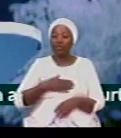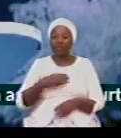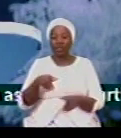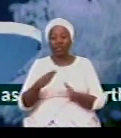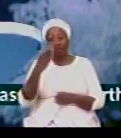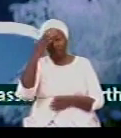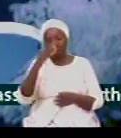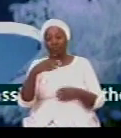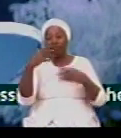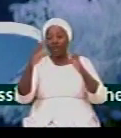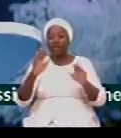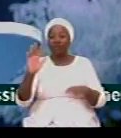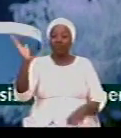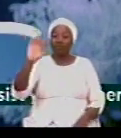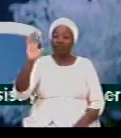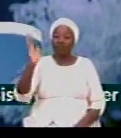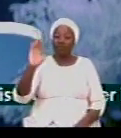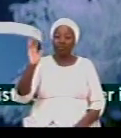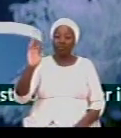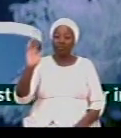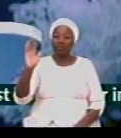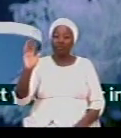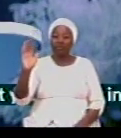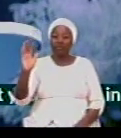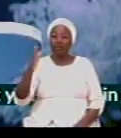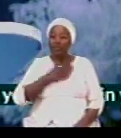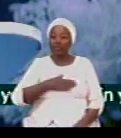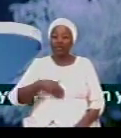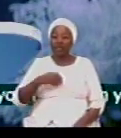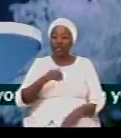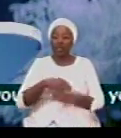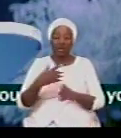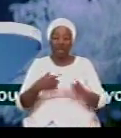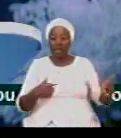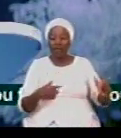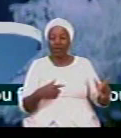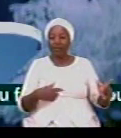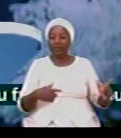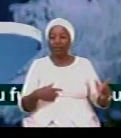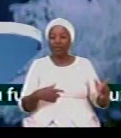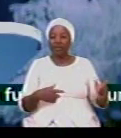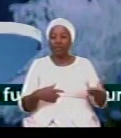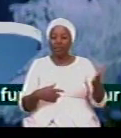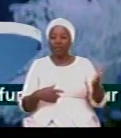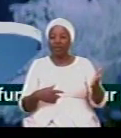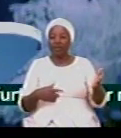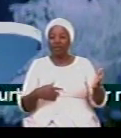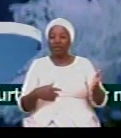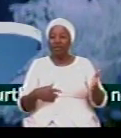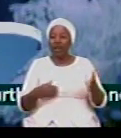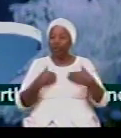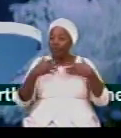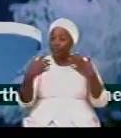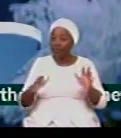left-hand side, my left-hand side here, have you finished? Please wave your flag so I can see.